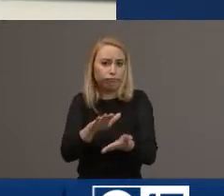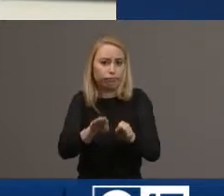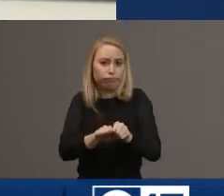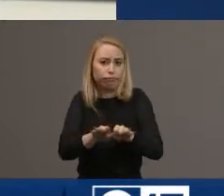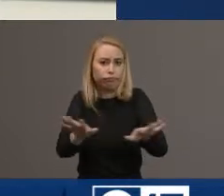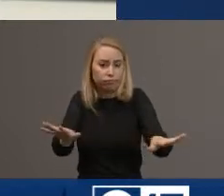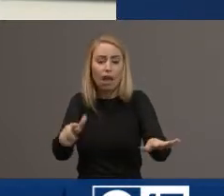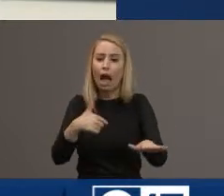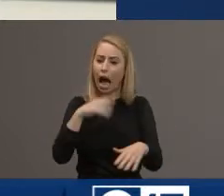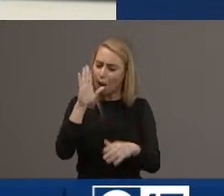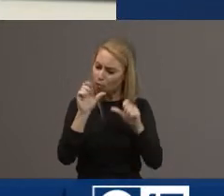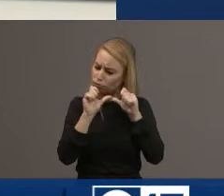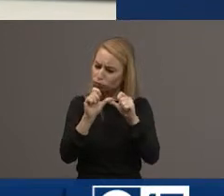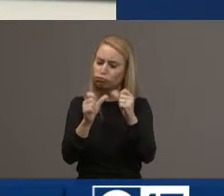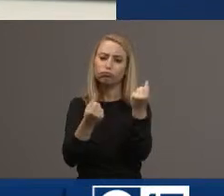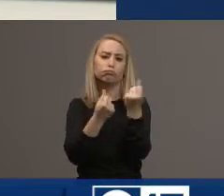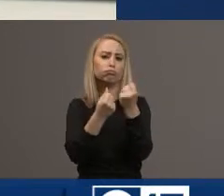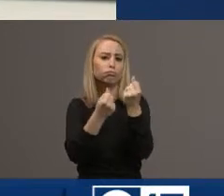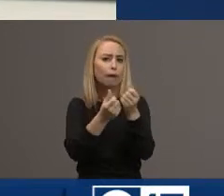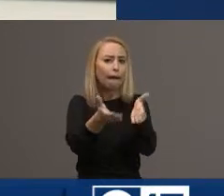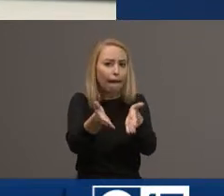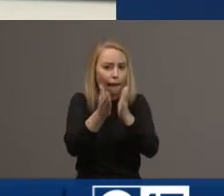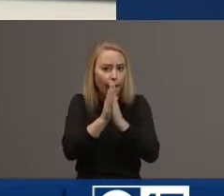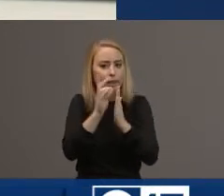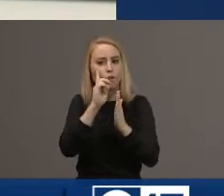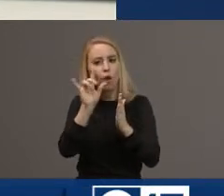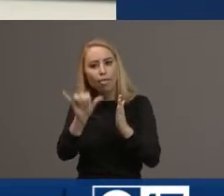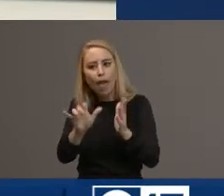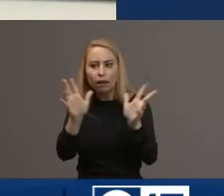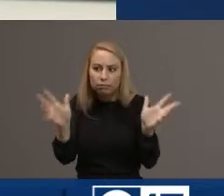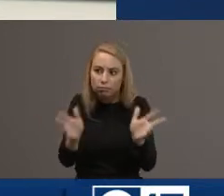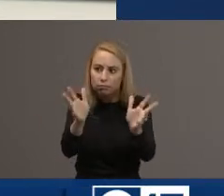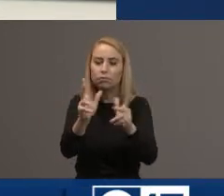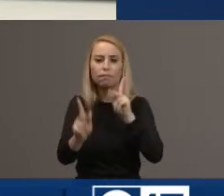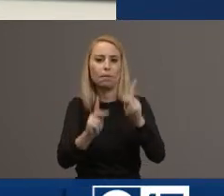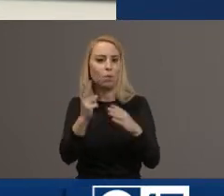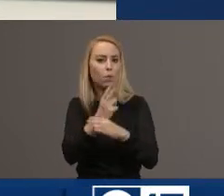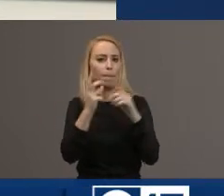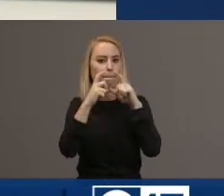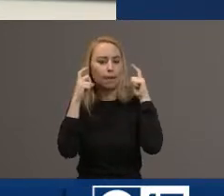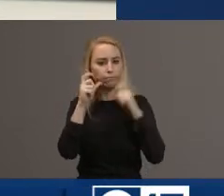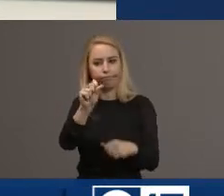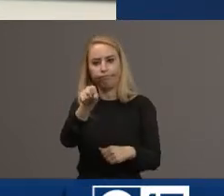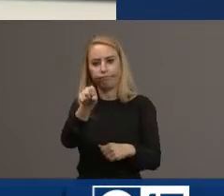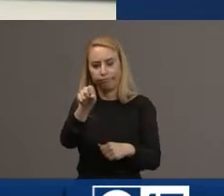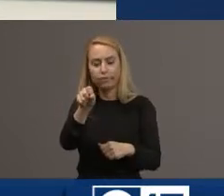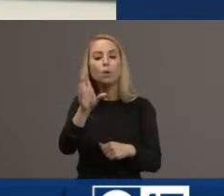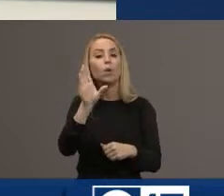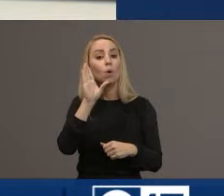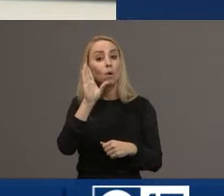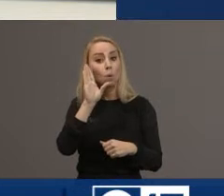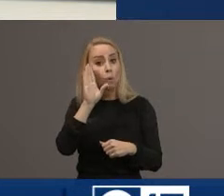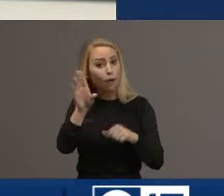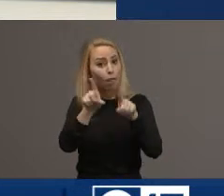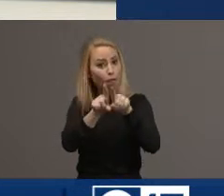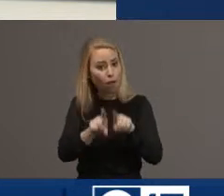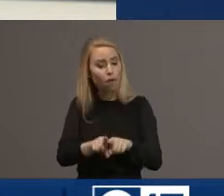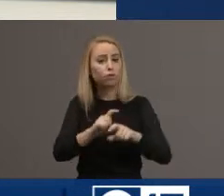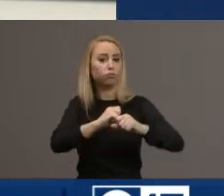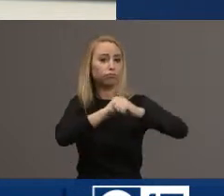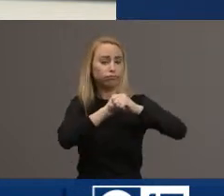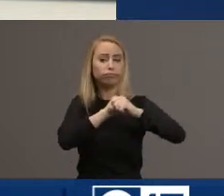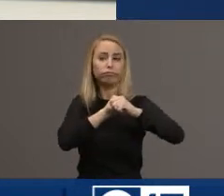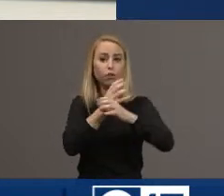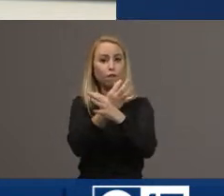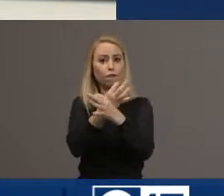to advocate for that. I'm going to continue to promote that. We are going to protect freedom of the